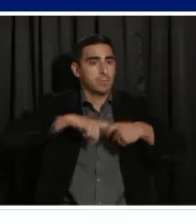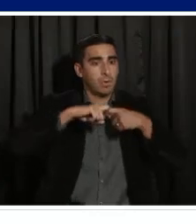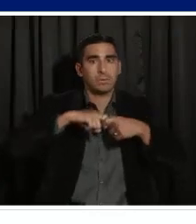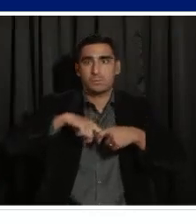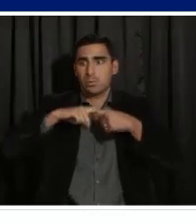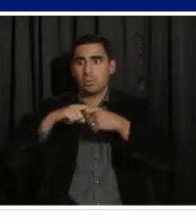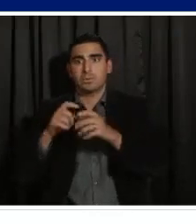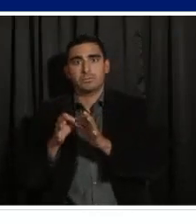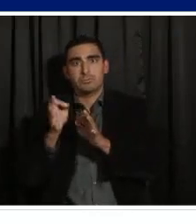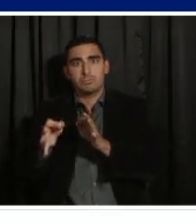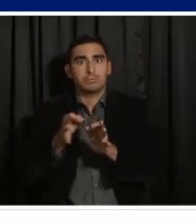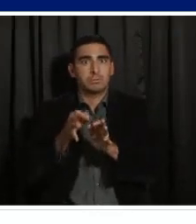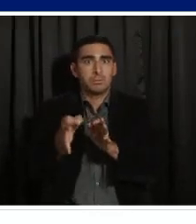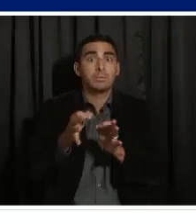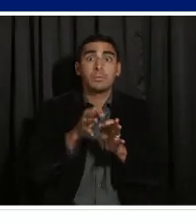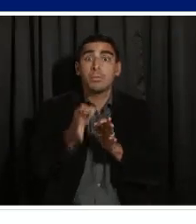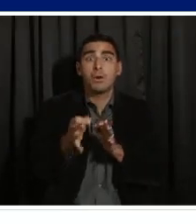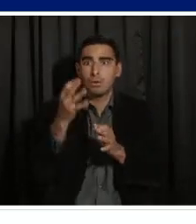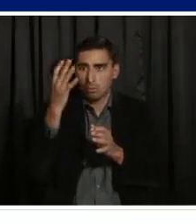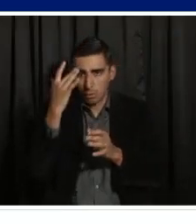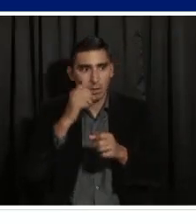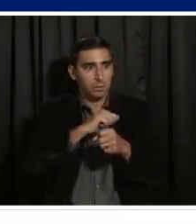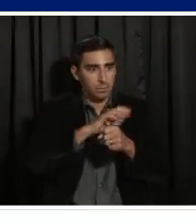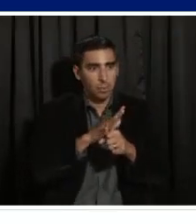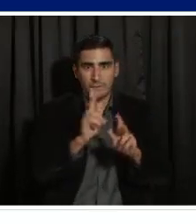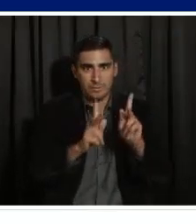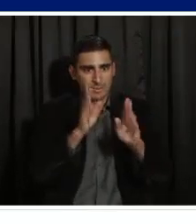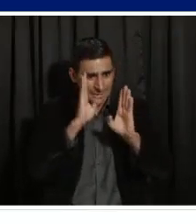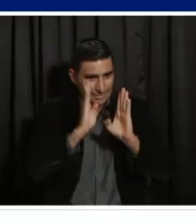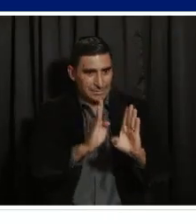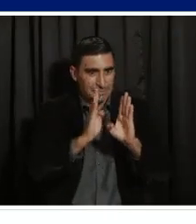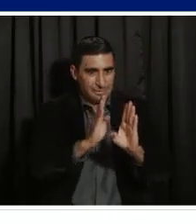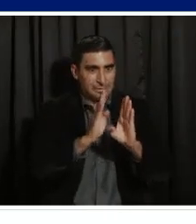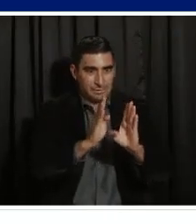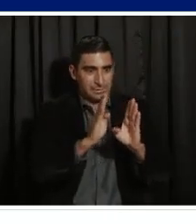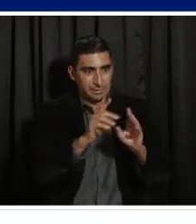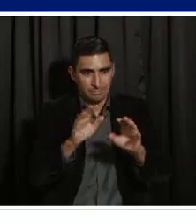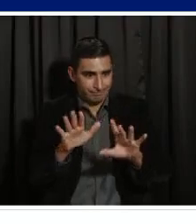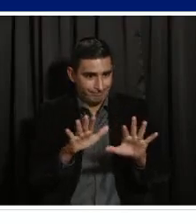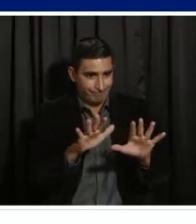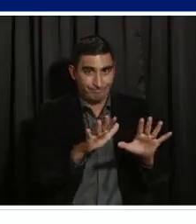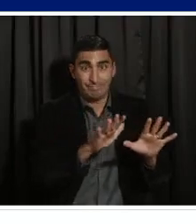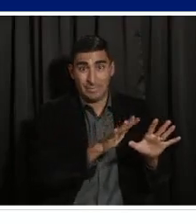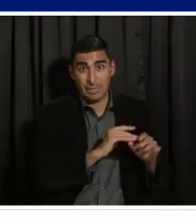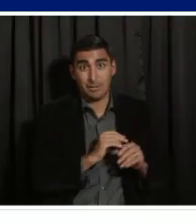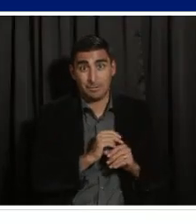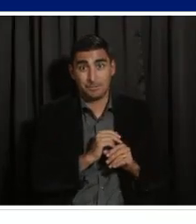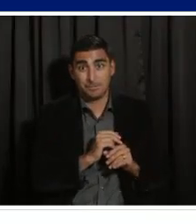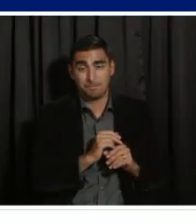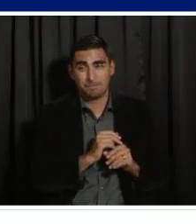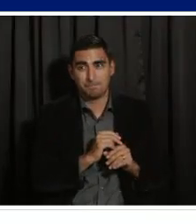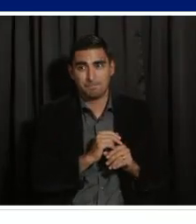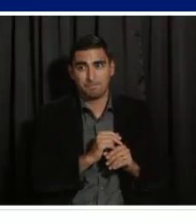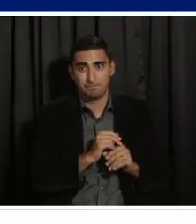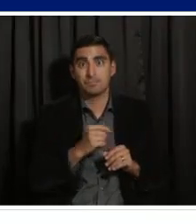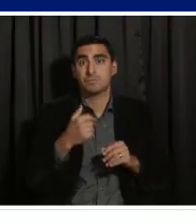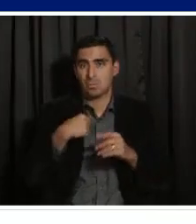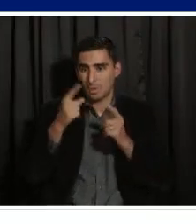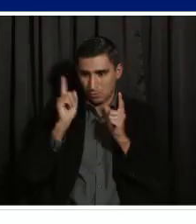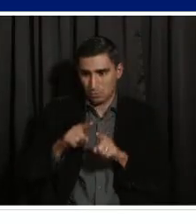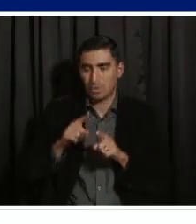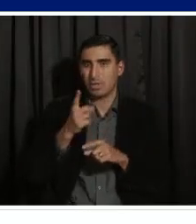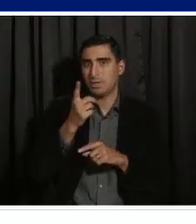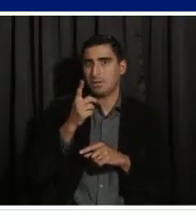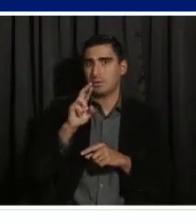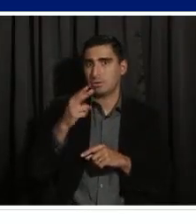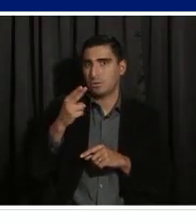provide care to those patients because of the impact that COVID hospitalizations are going to have. So I will join the governor, I will join Dr. Herlihy in